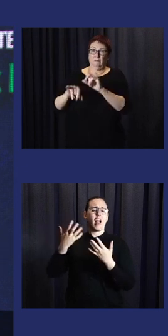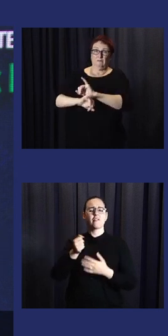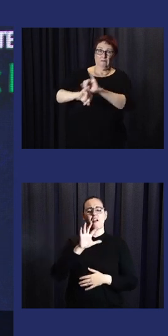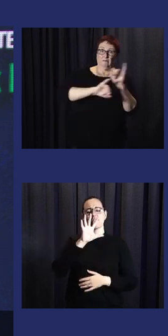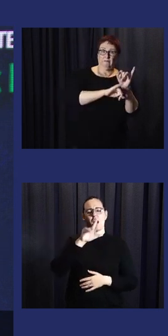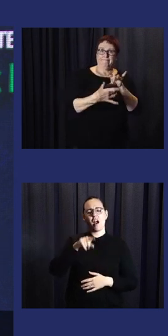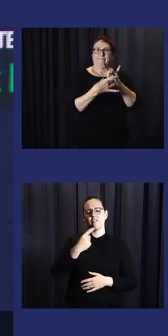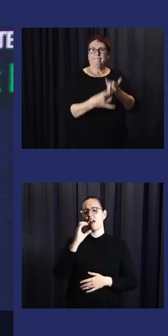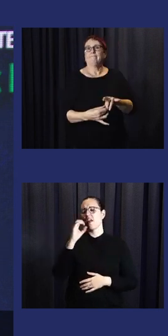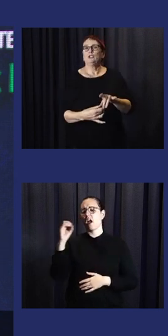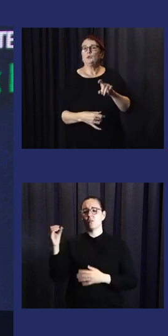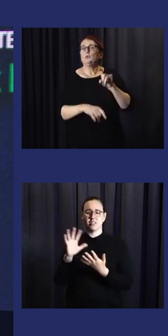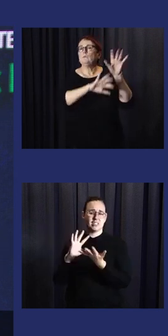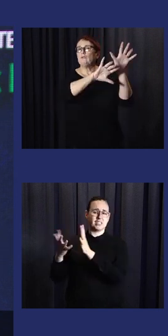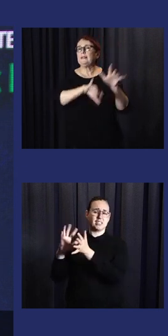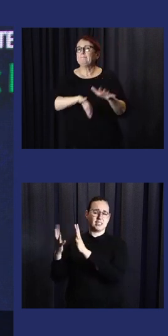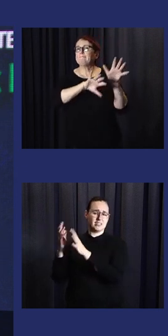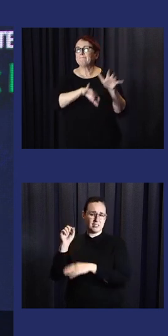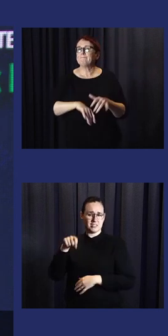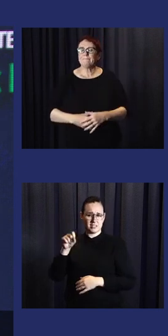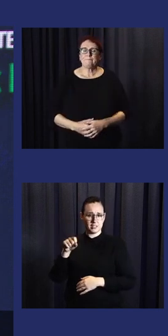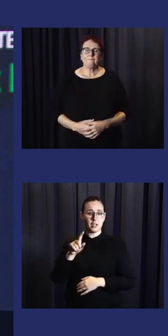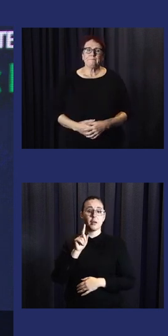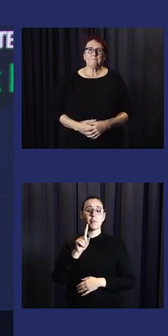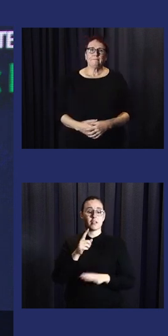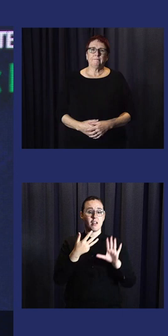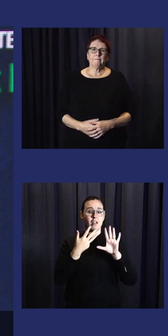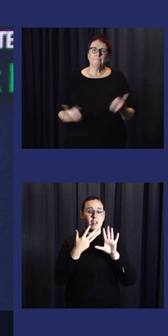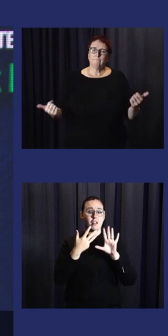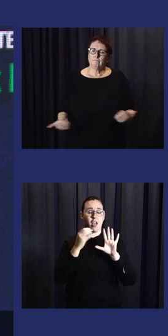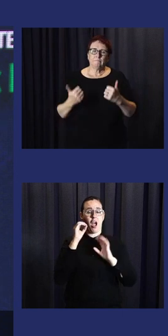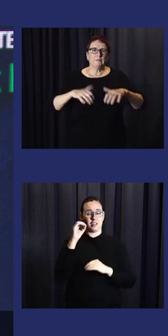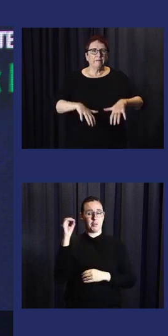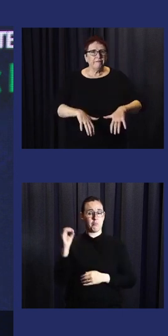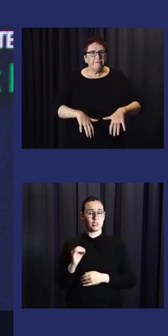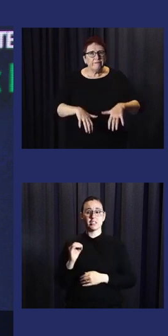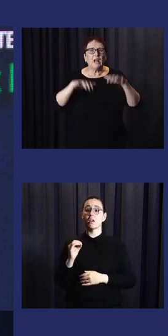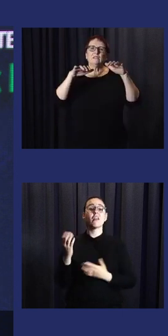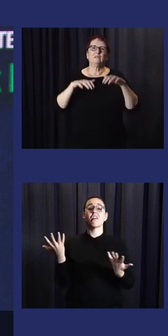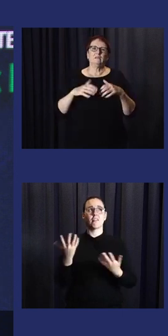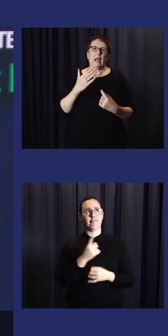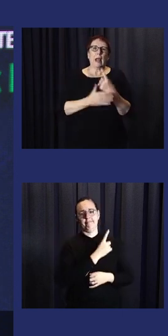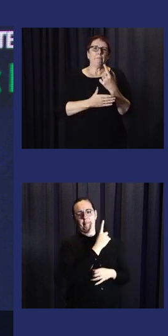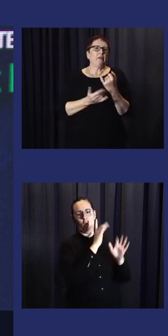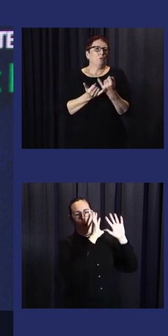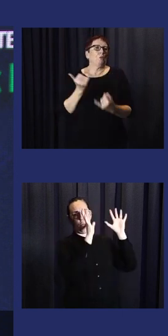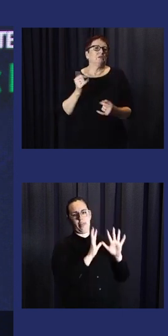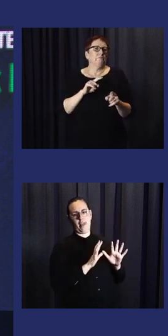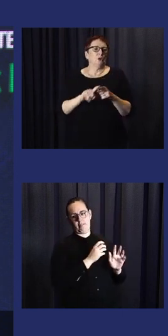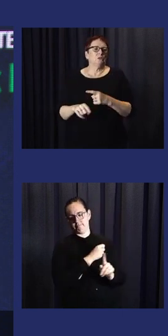to hydrometeorological, with flood as the majority among the 10 typical